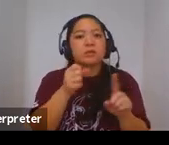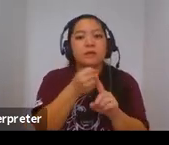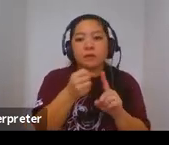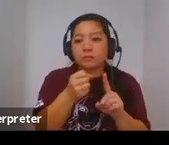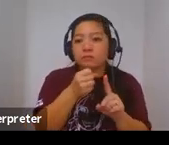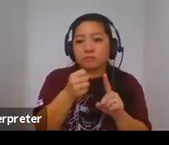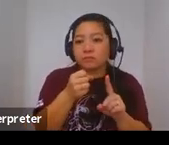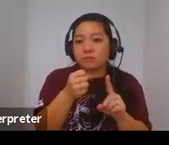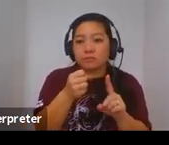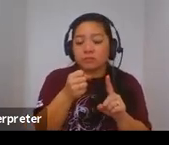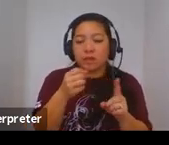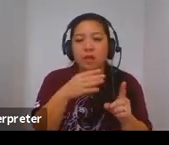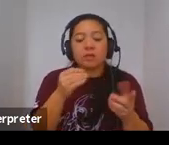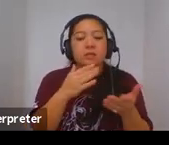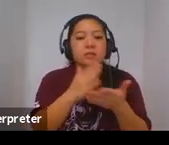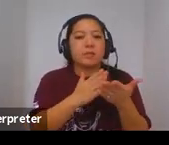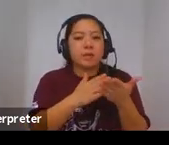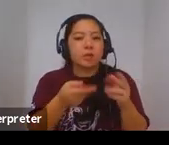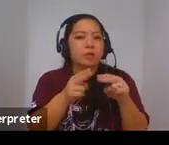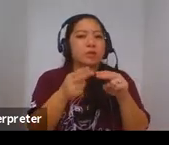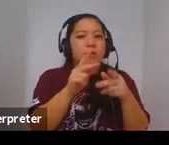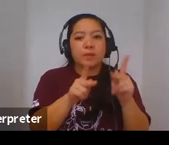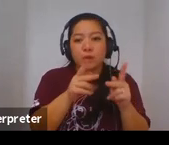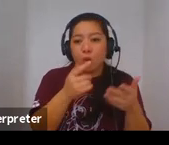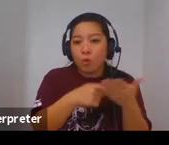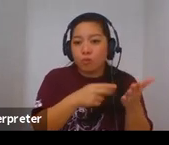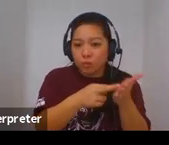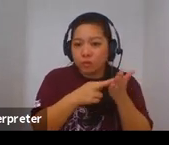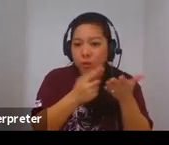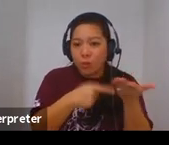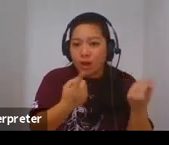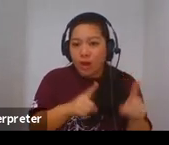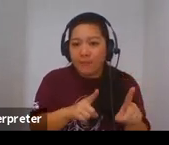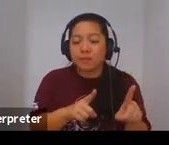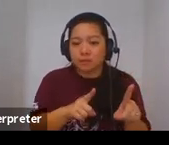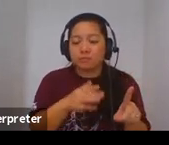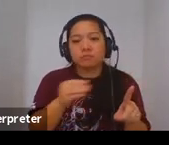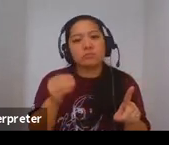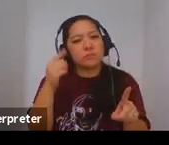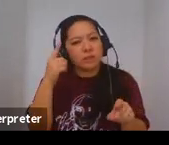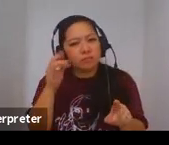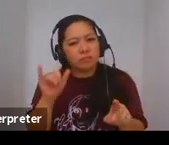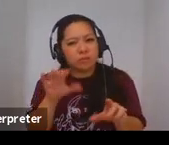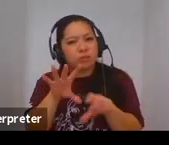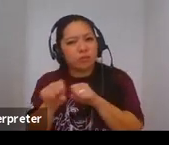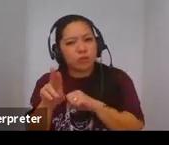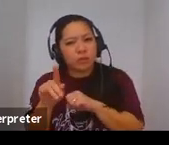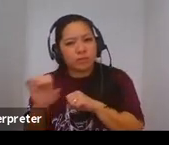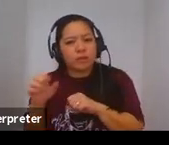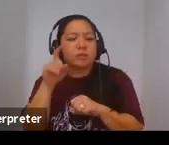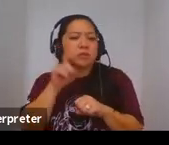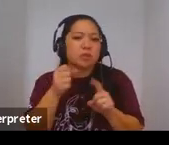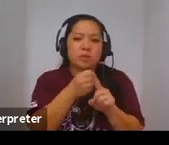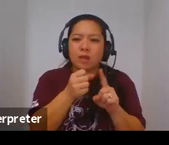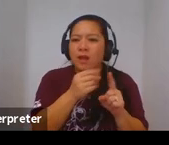an increase in folks recognizing what has happened to them as rape, sexual assault, and finding the voice